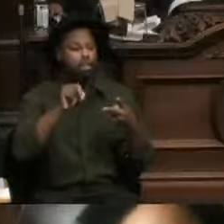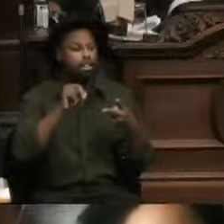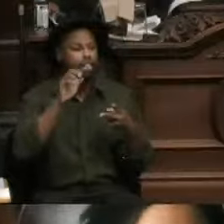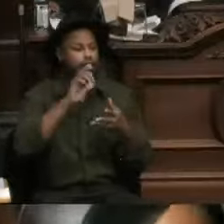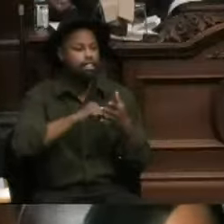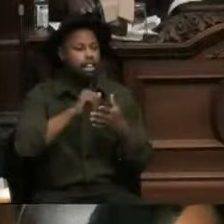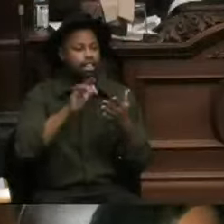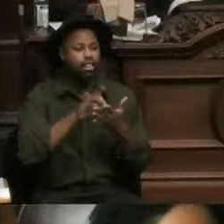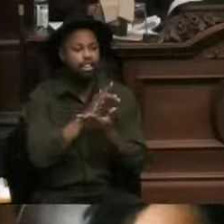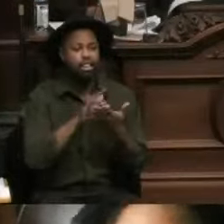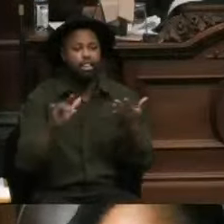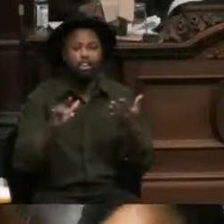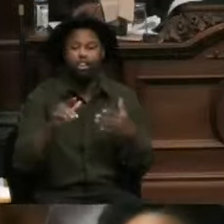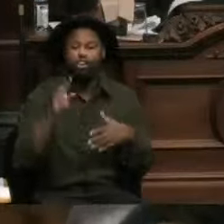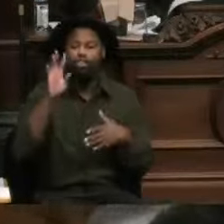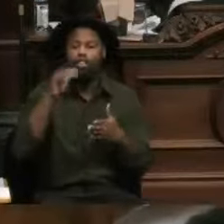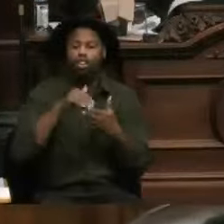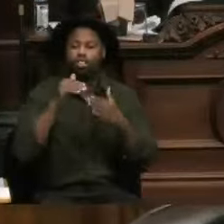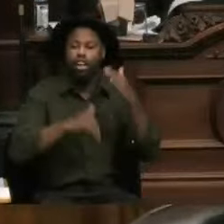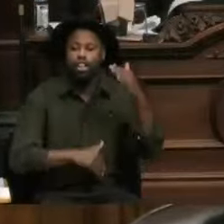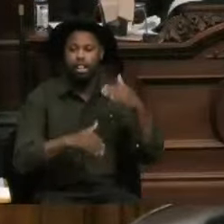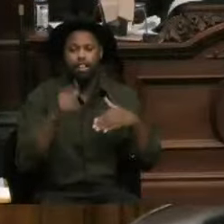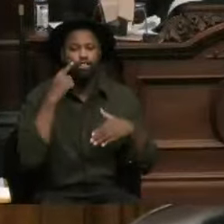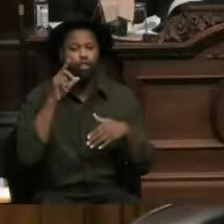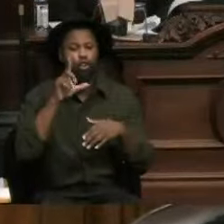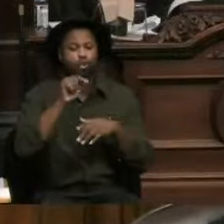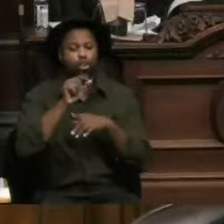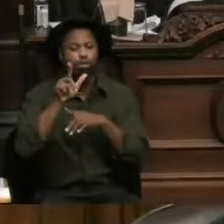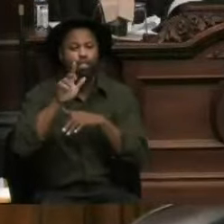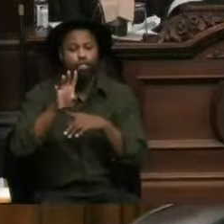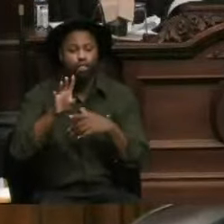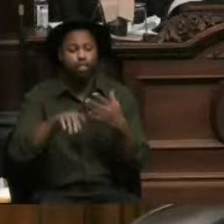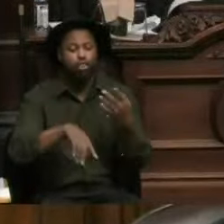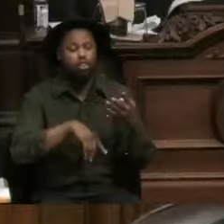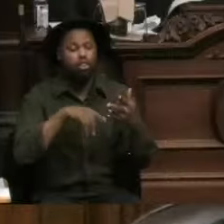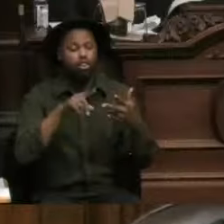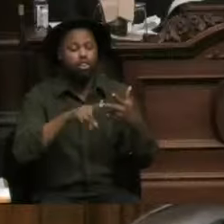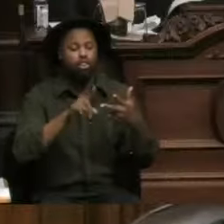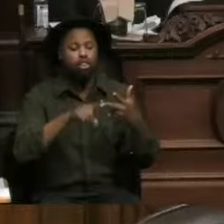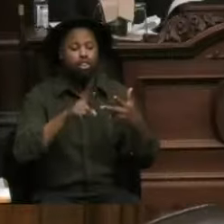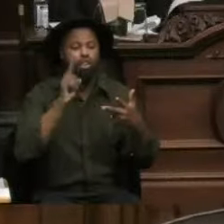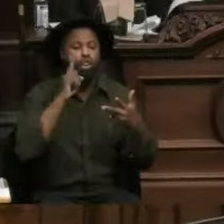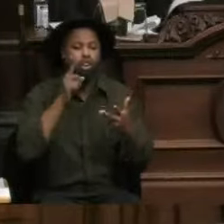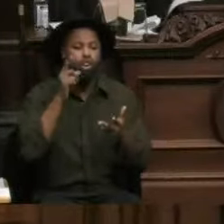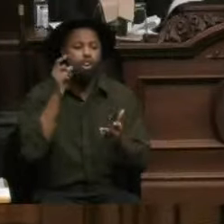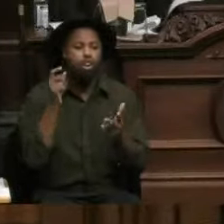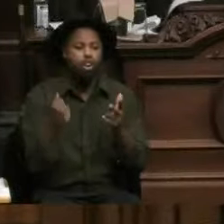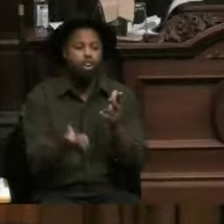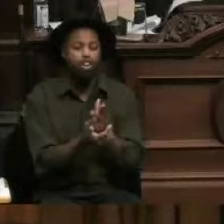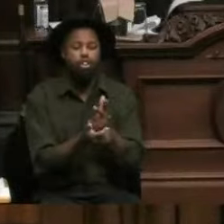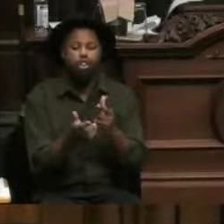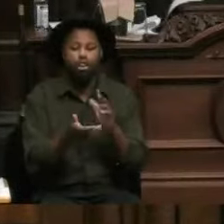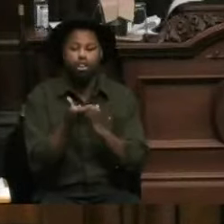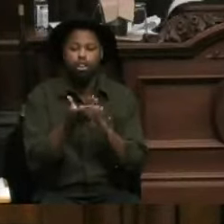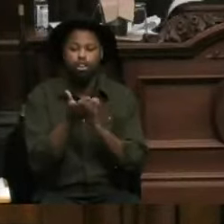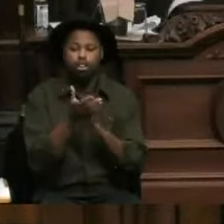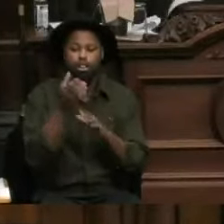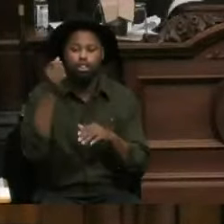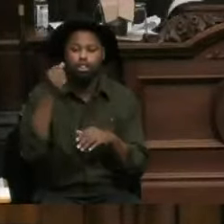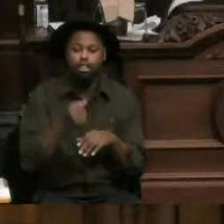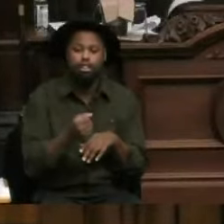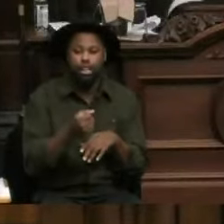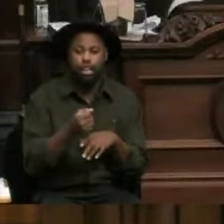of $1,000 or less for 2024. Introductory number 428, authorizing an amendatory agreement for the operation of the South Avenue